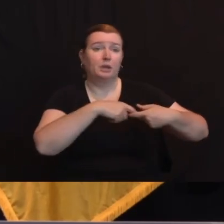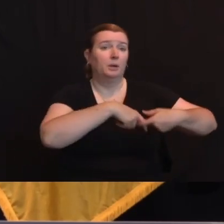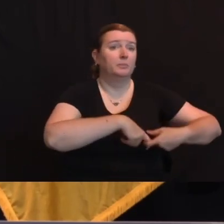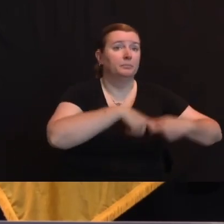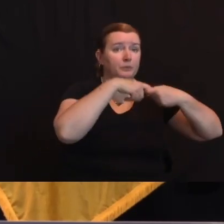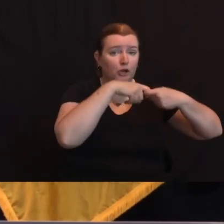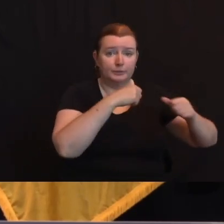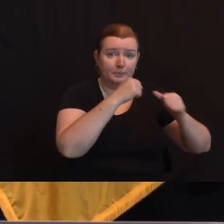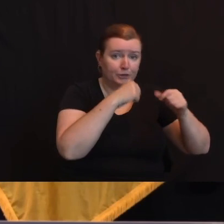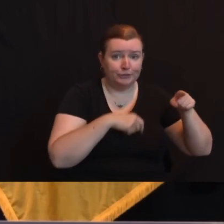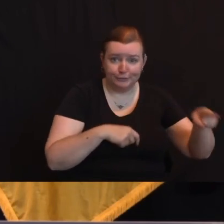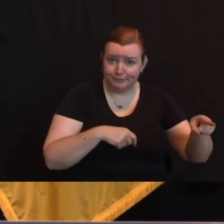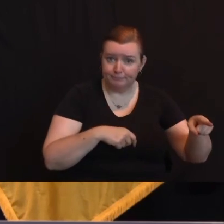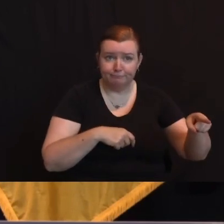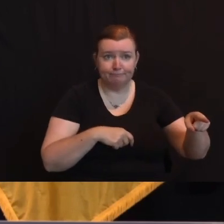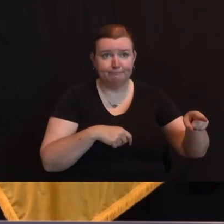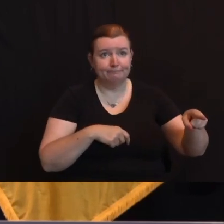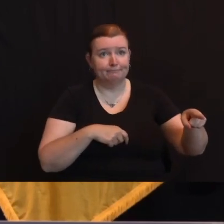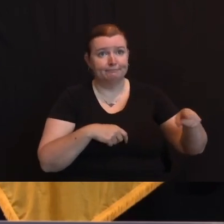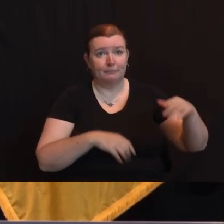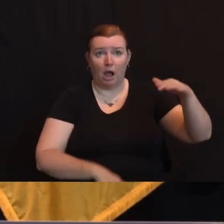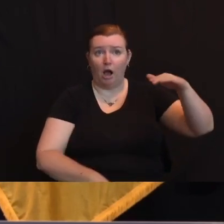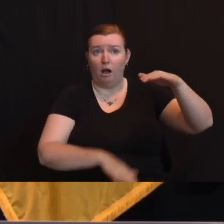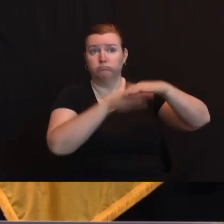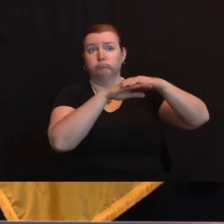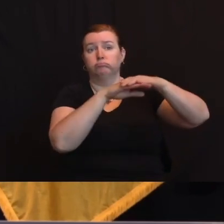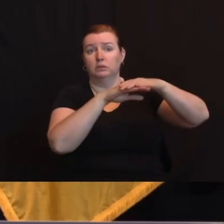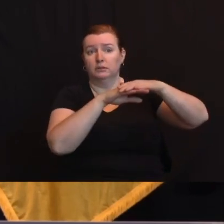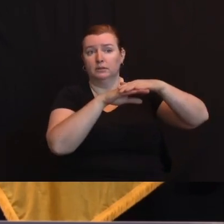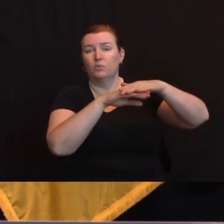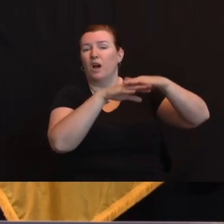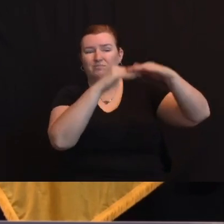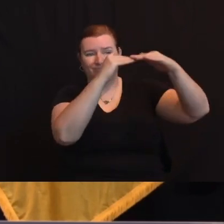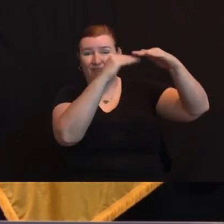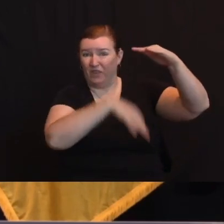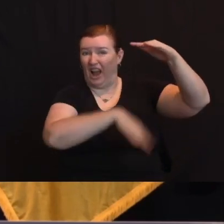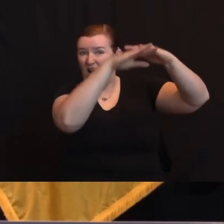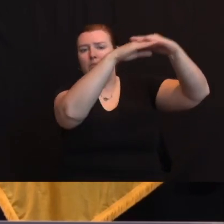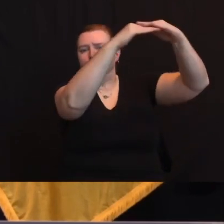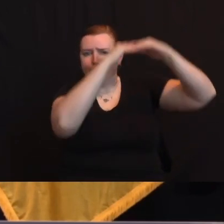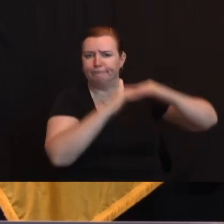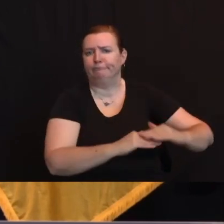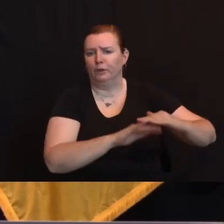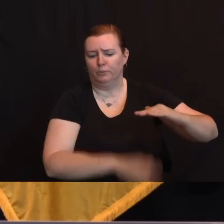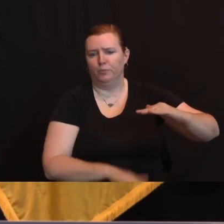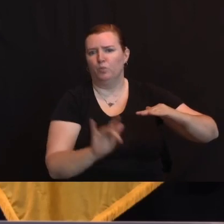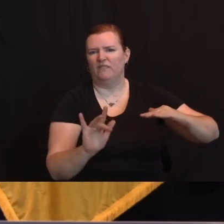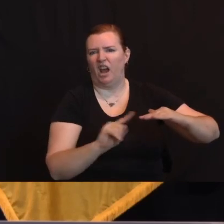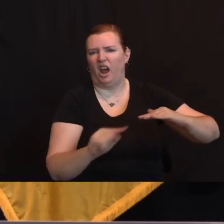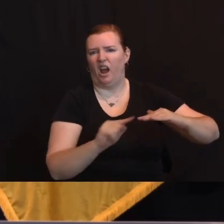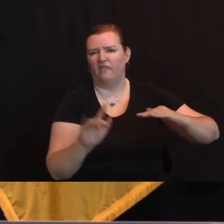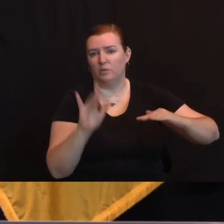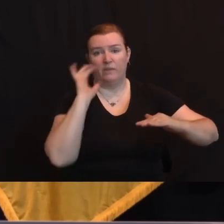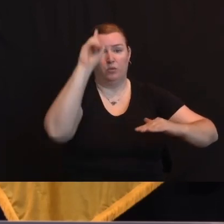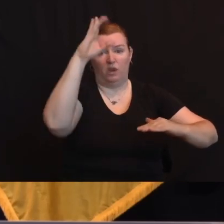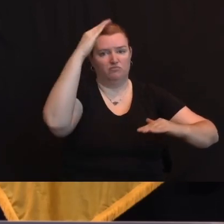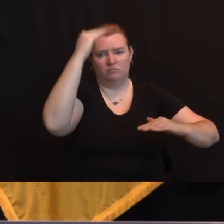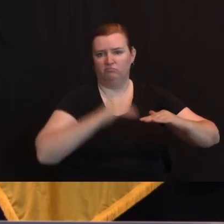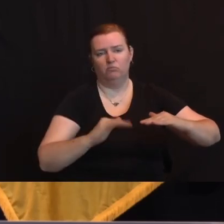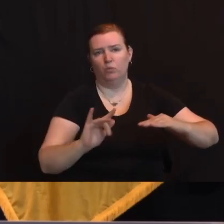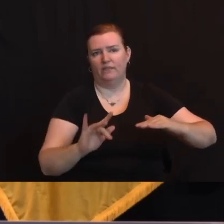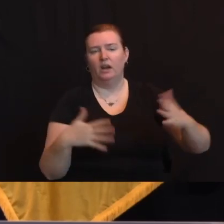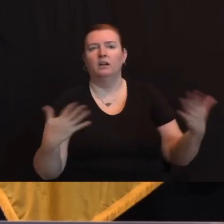capacities back to the lesser of 25% or 25 people are steps that we hope accelerate getting back to a